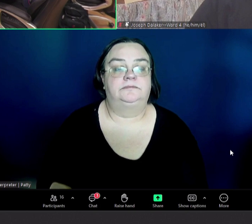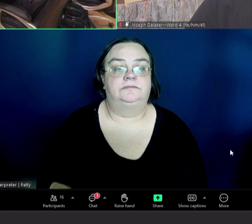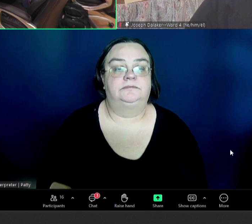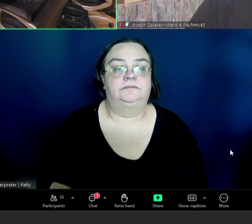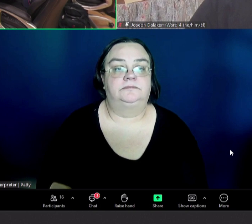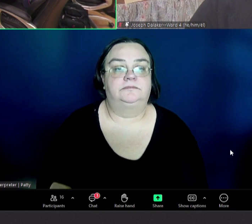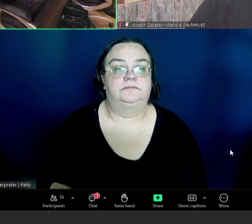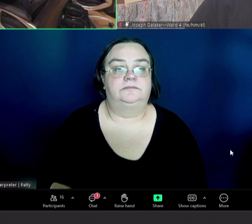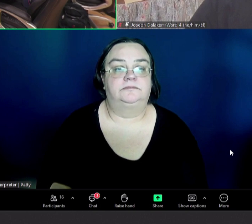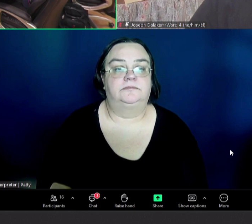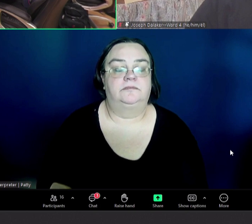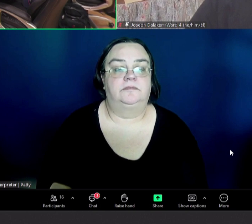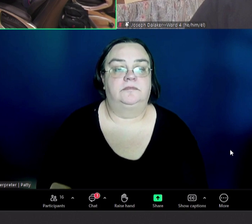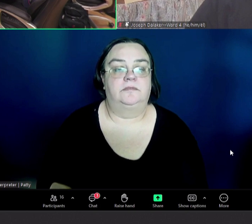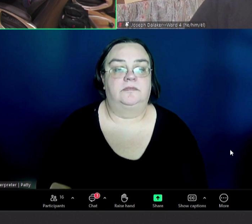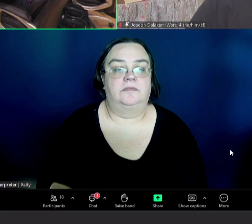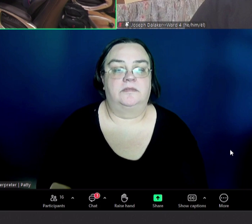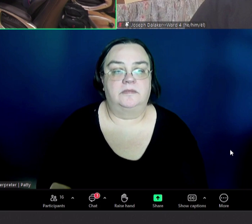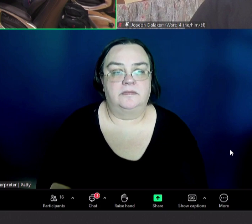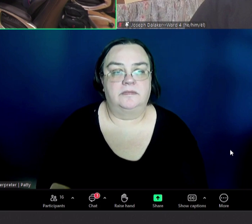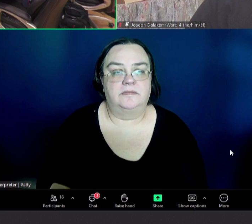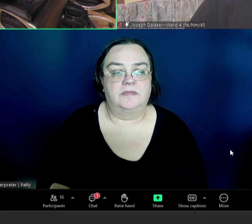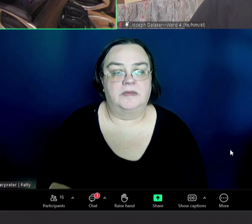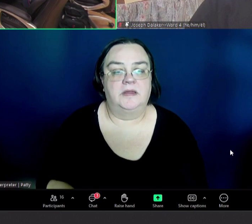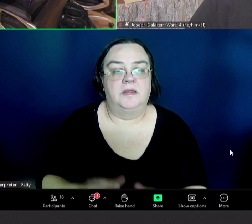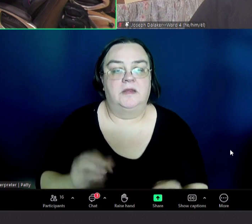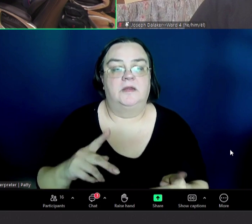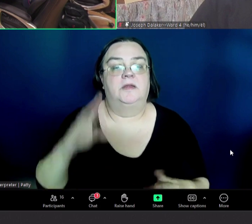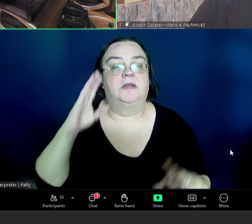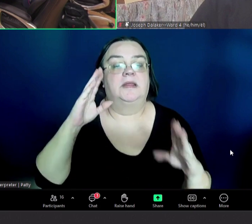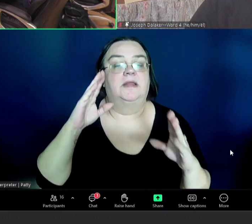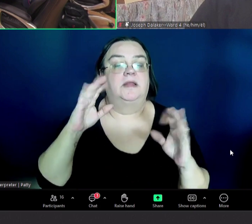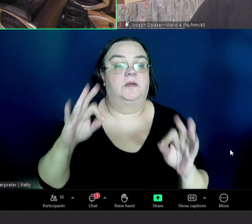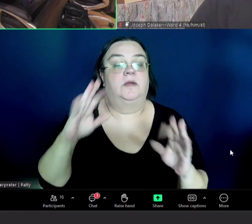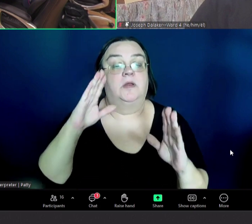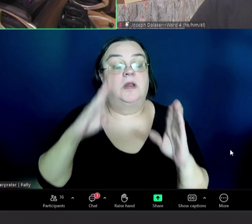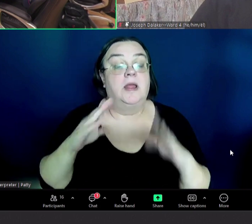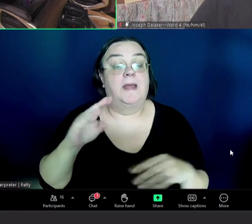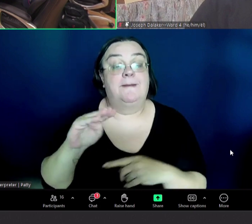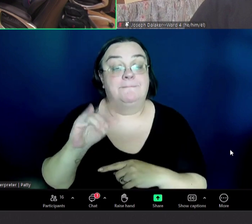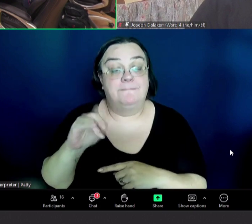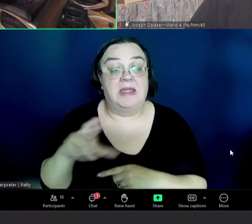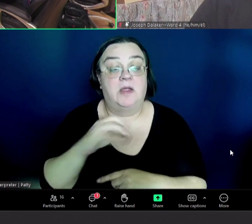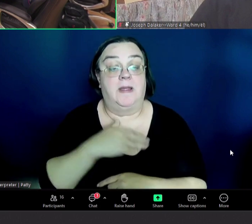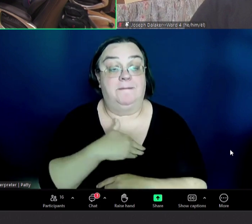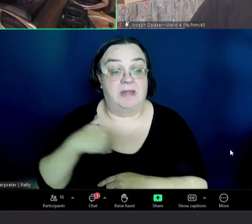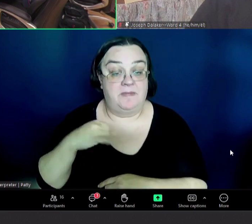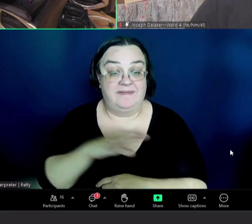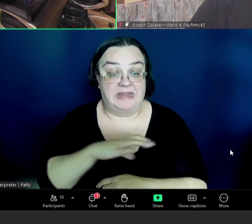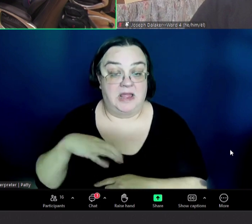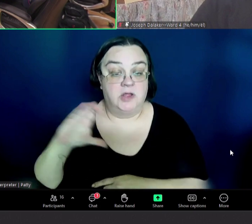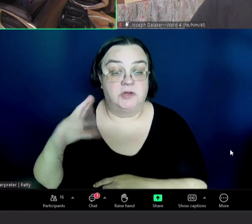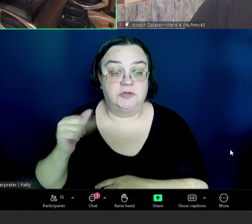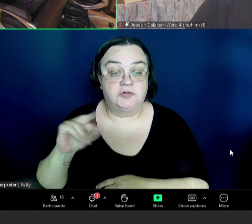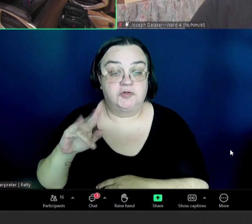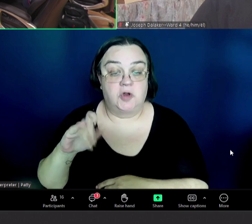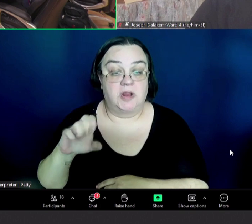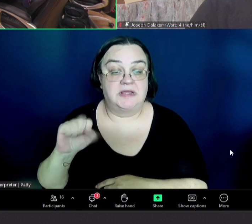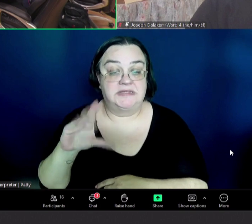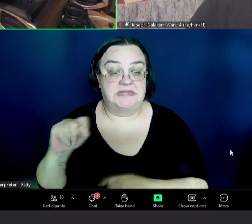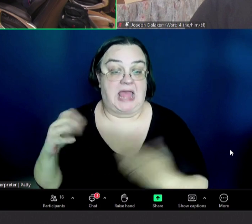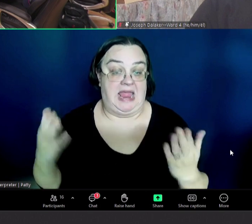There we go. Good evening, Mayor, members of the council. Charlie Scott here for Metro. I'm in the Policy Government Relations